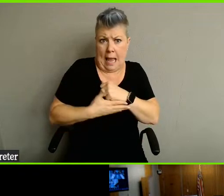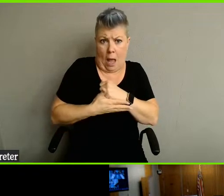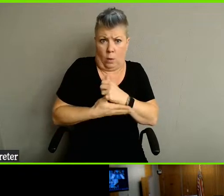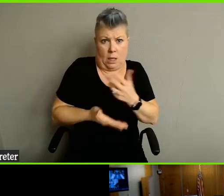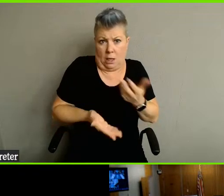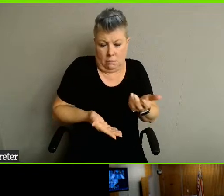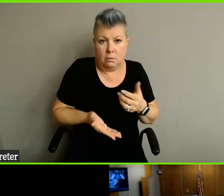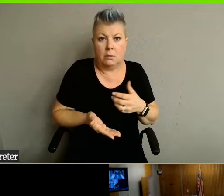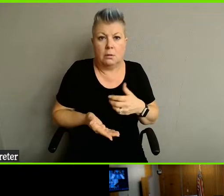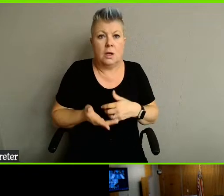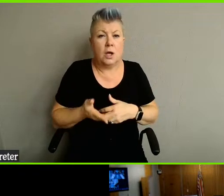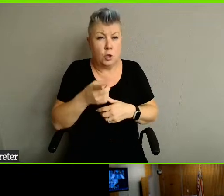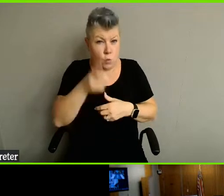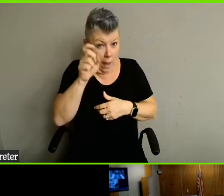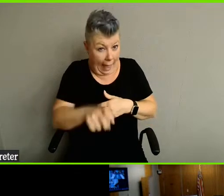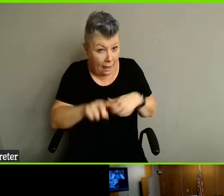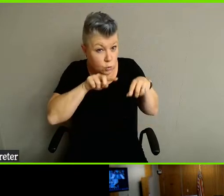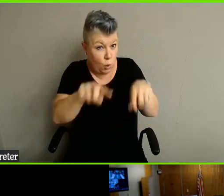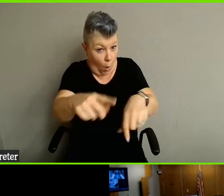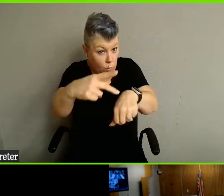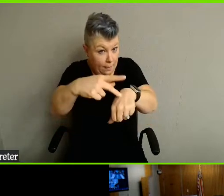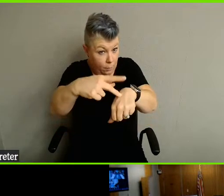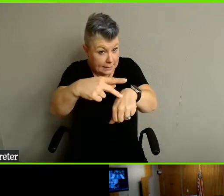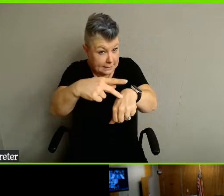you have to go to the Principal Institute?